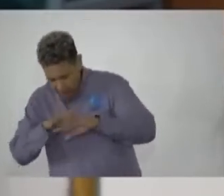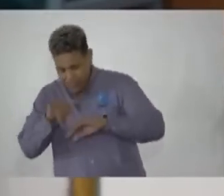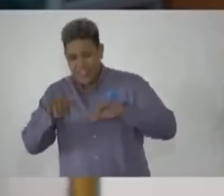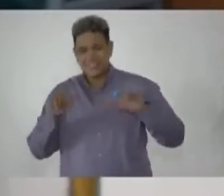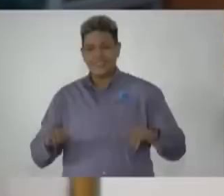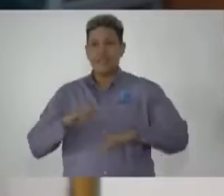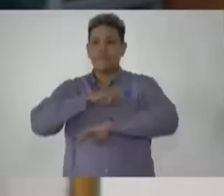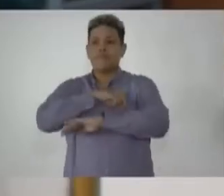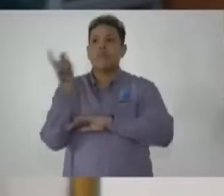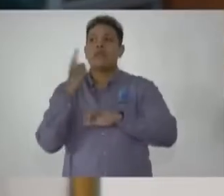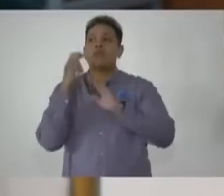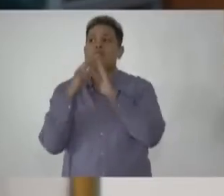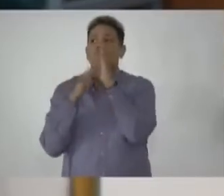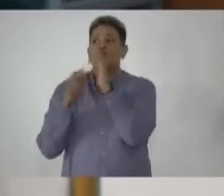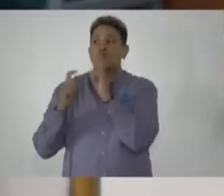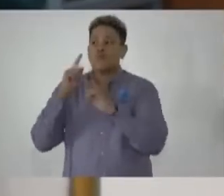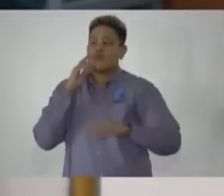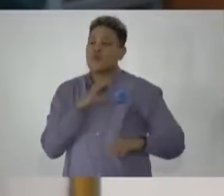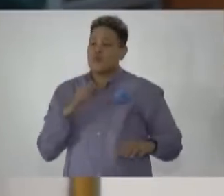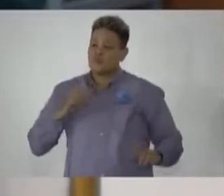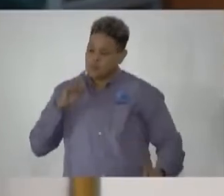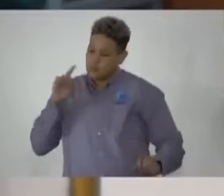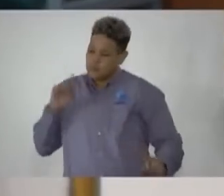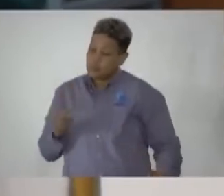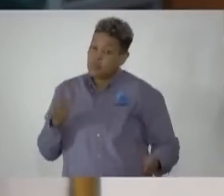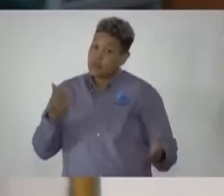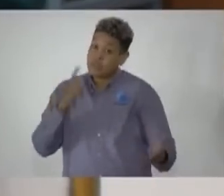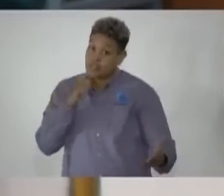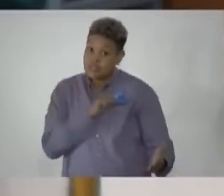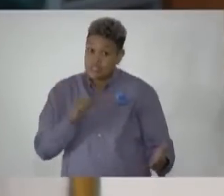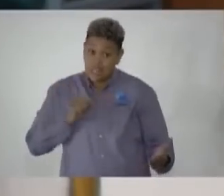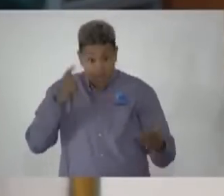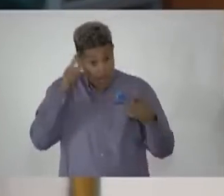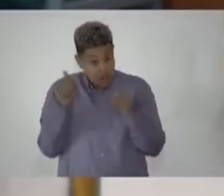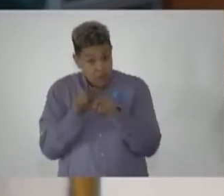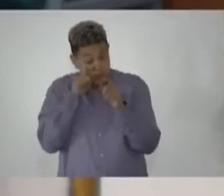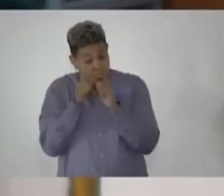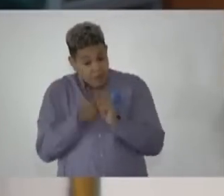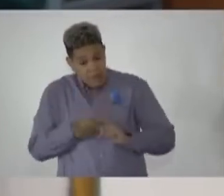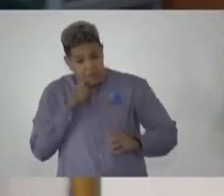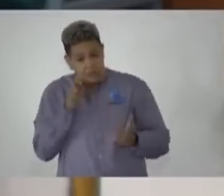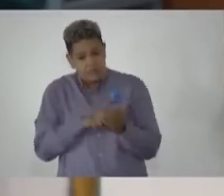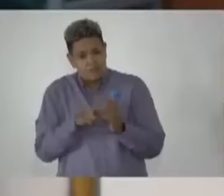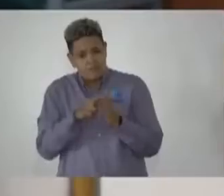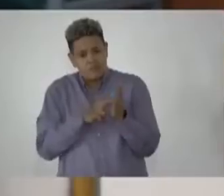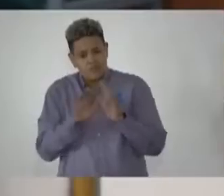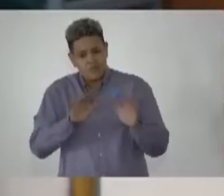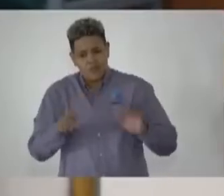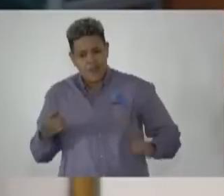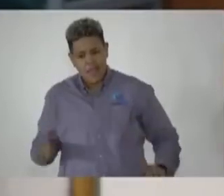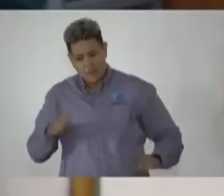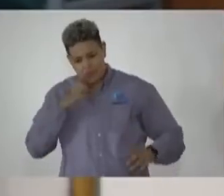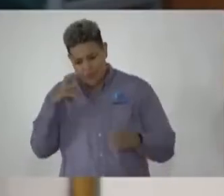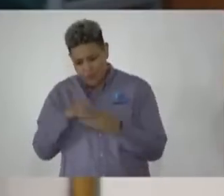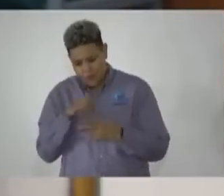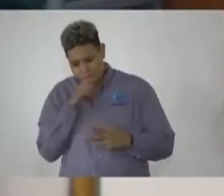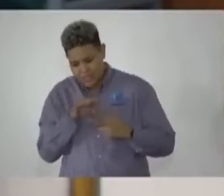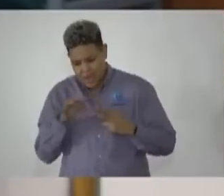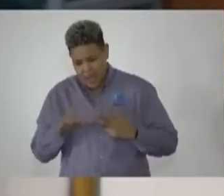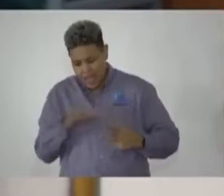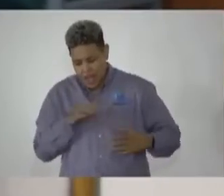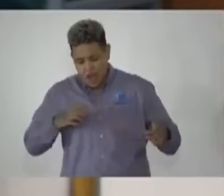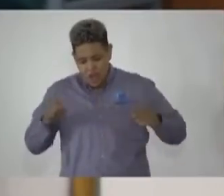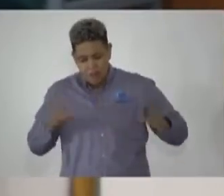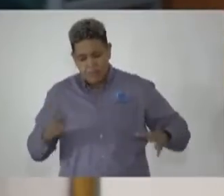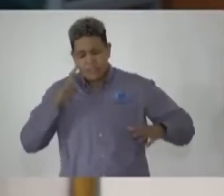same day, the Standing Orders Committee reported to the Senate its agreement to amend the standing orders to include as a sessional select committee